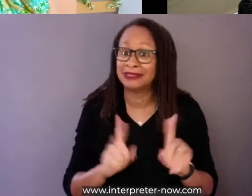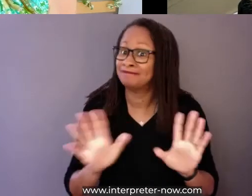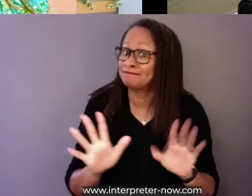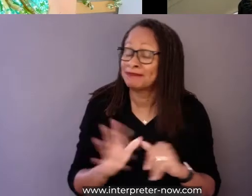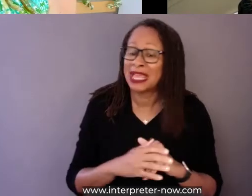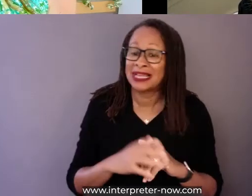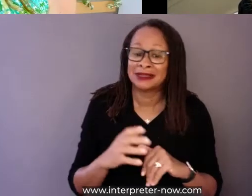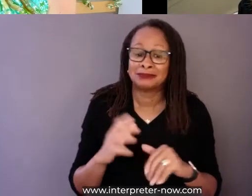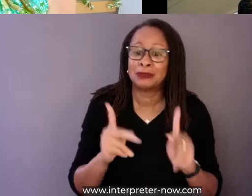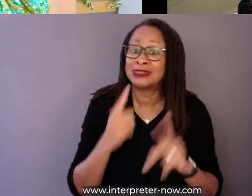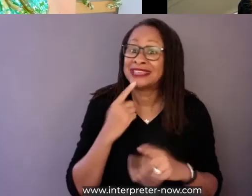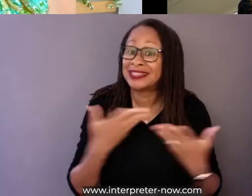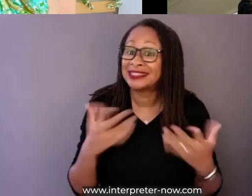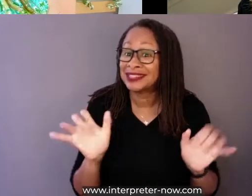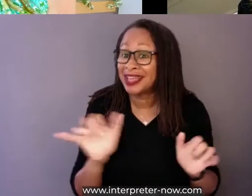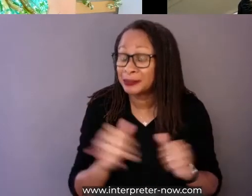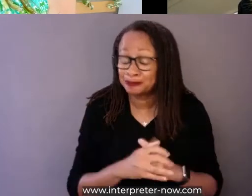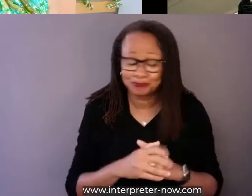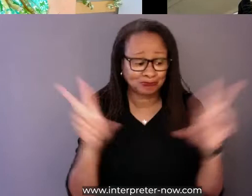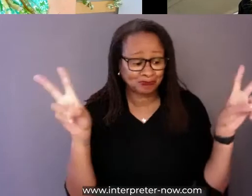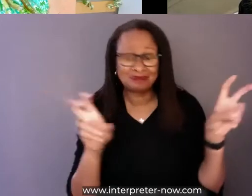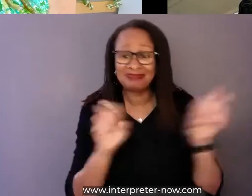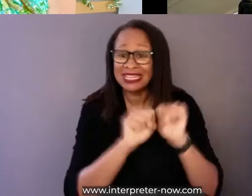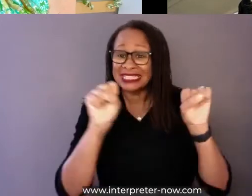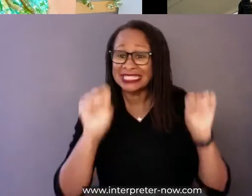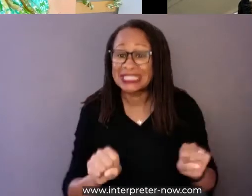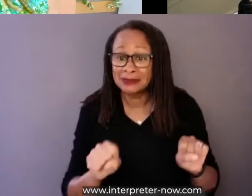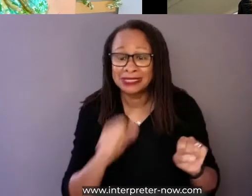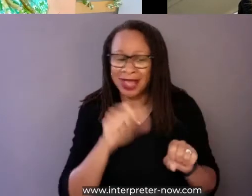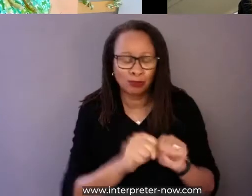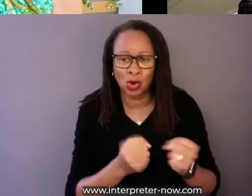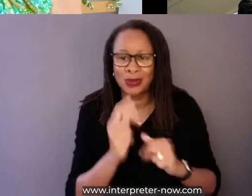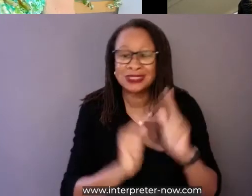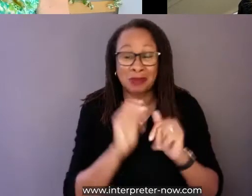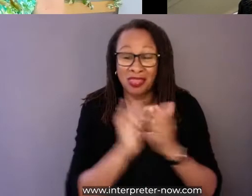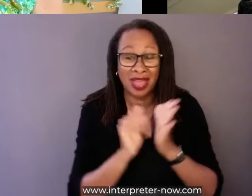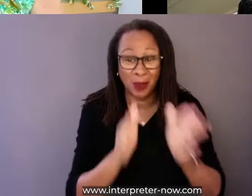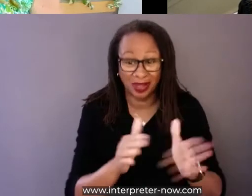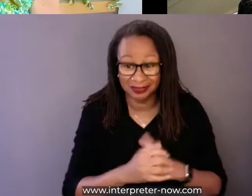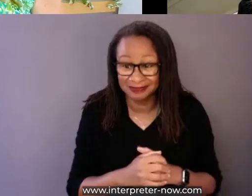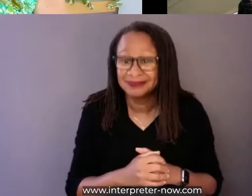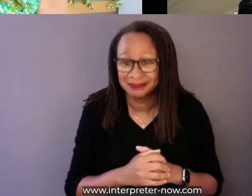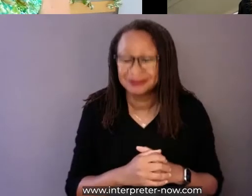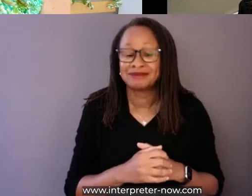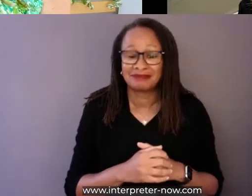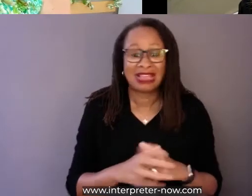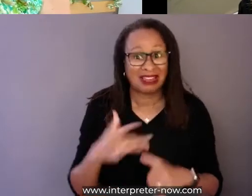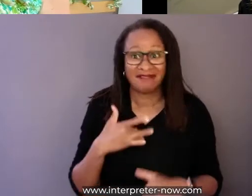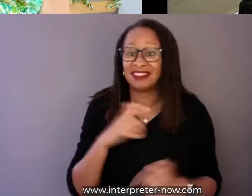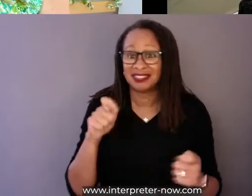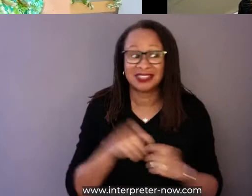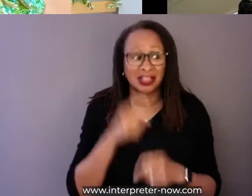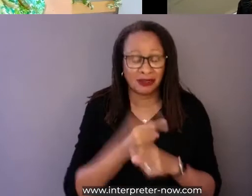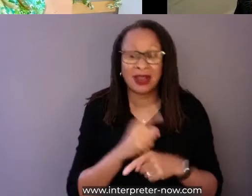said things to the effect of the system isn't broken, it was built that way. Mm-hmm. And I very, very much feel that way about